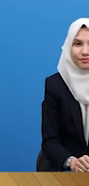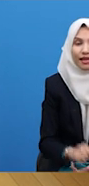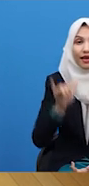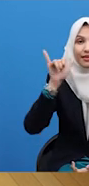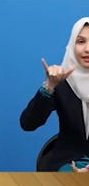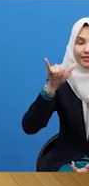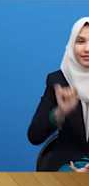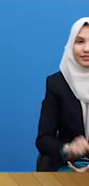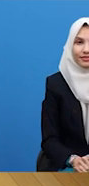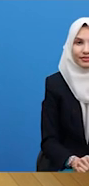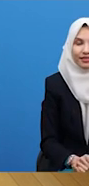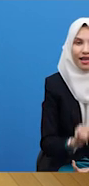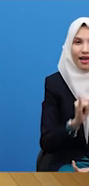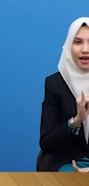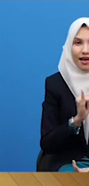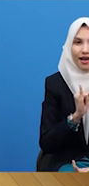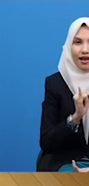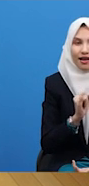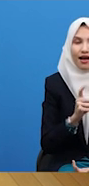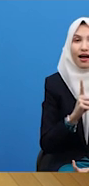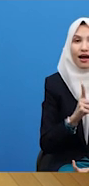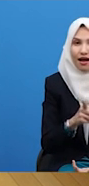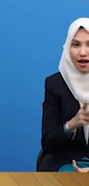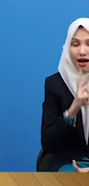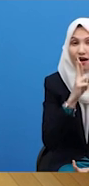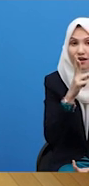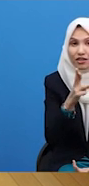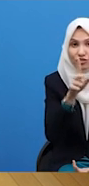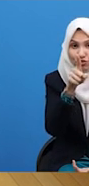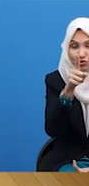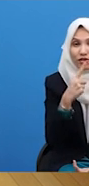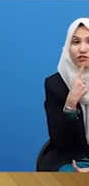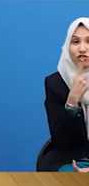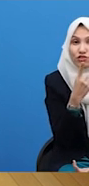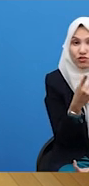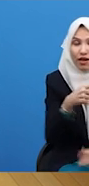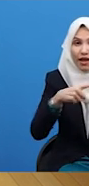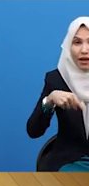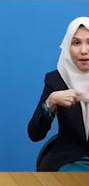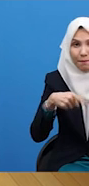Yes. Are you sure about that?